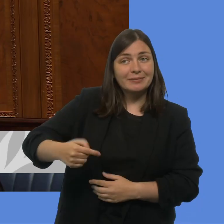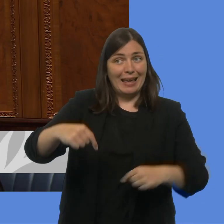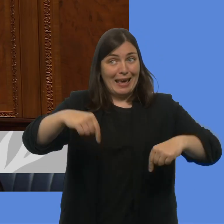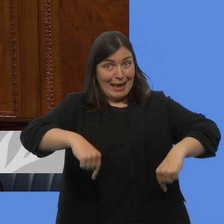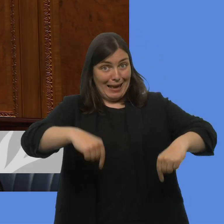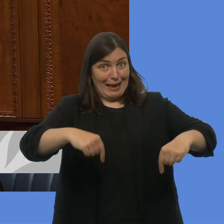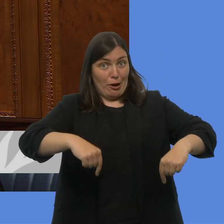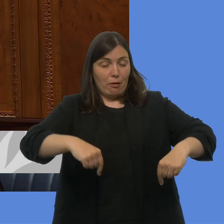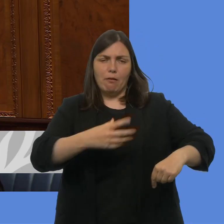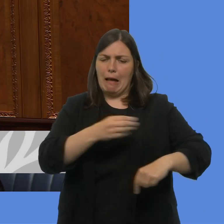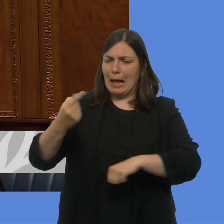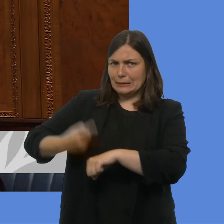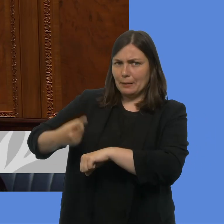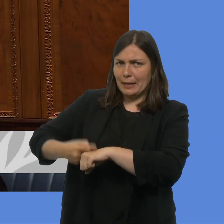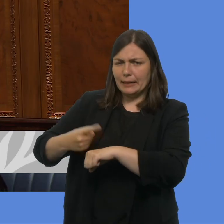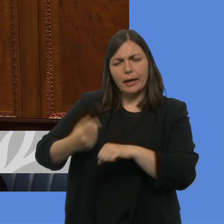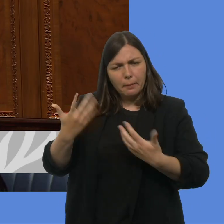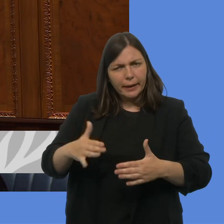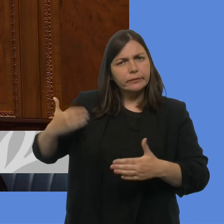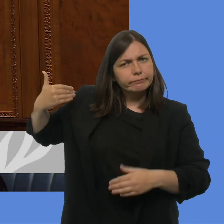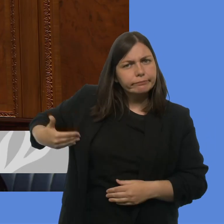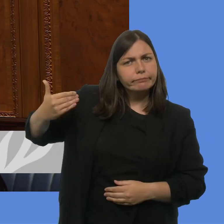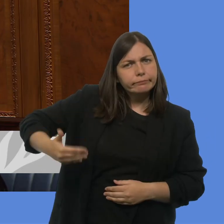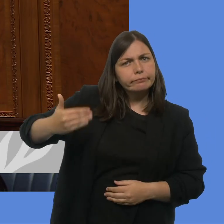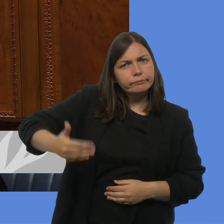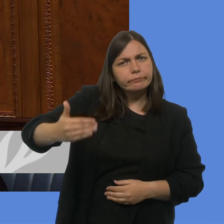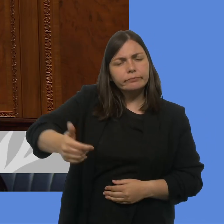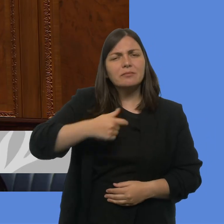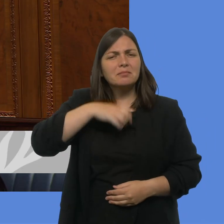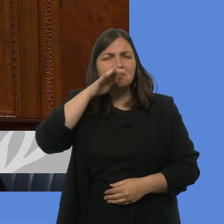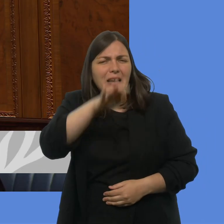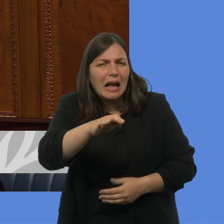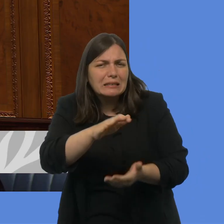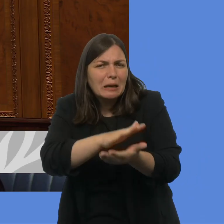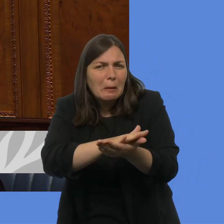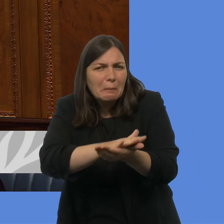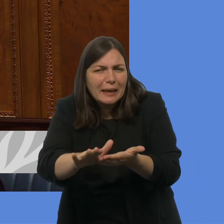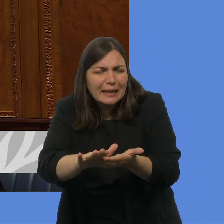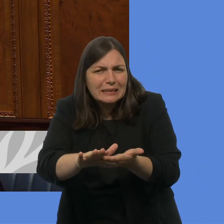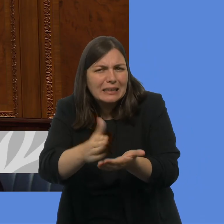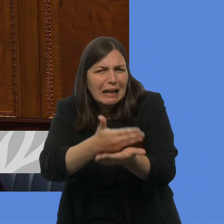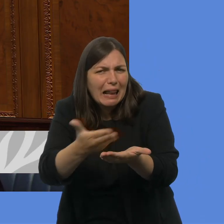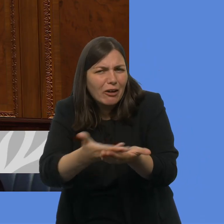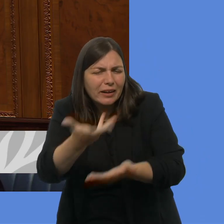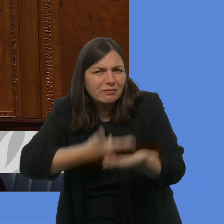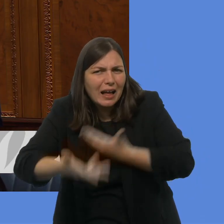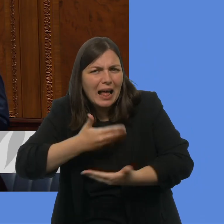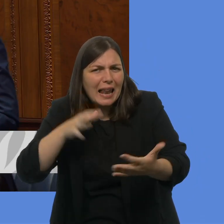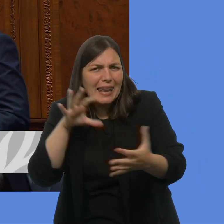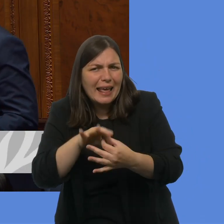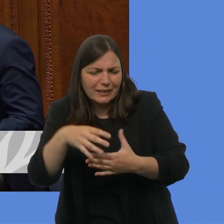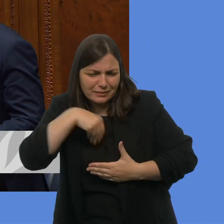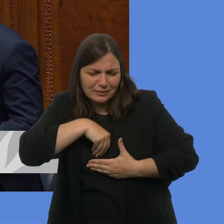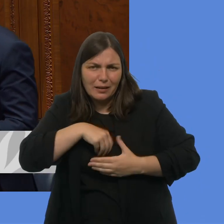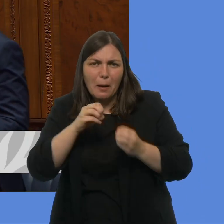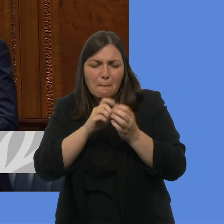sought clarification from you in relation to biological reality, to which you refuse to answer. Let me put the matter